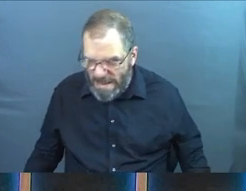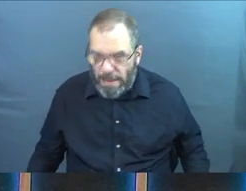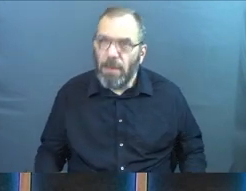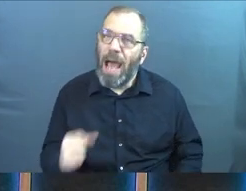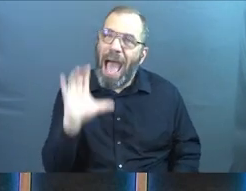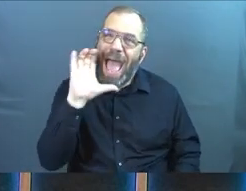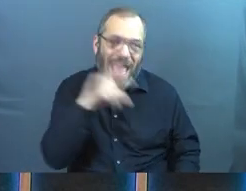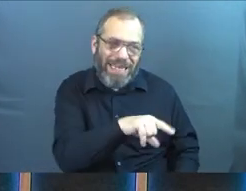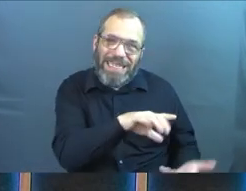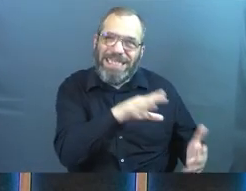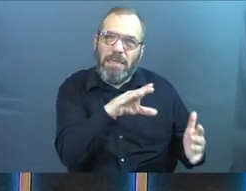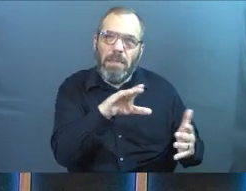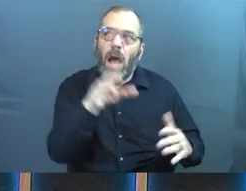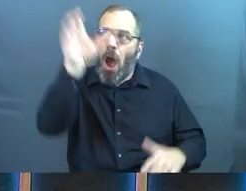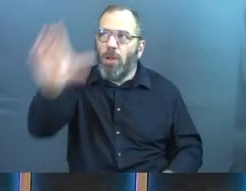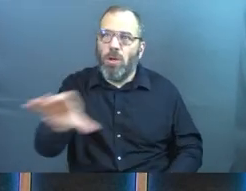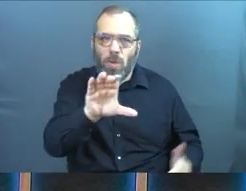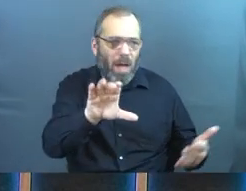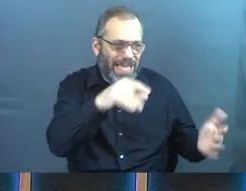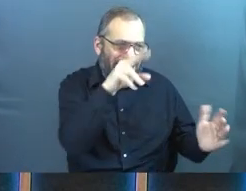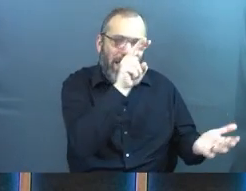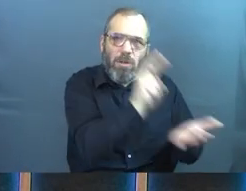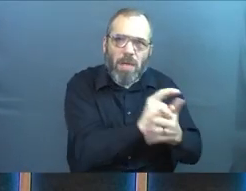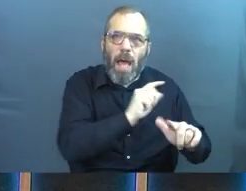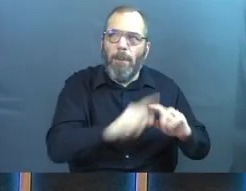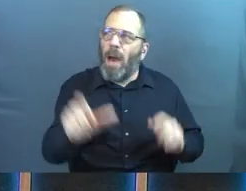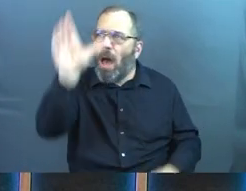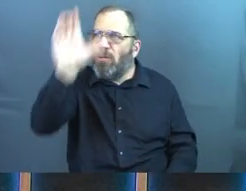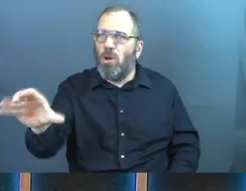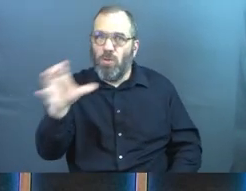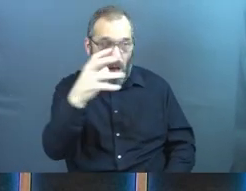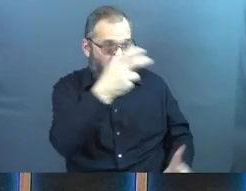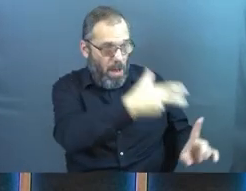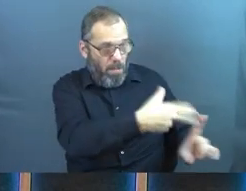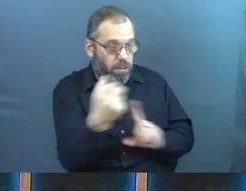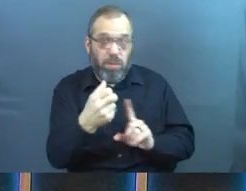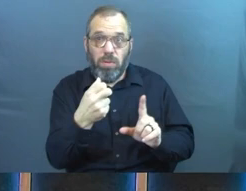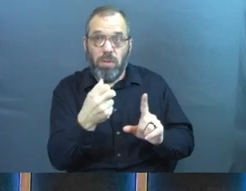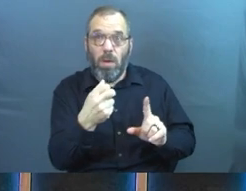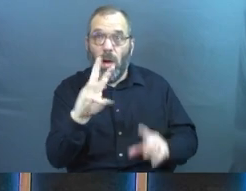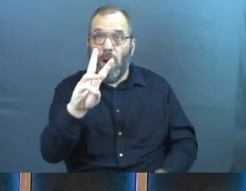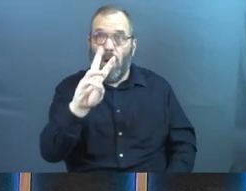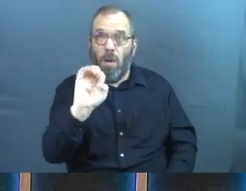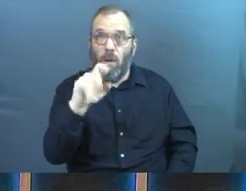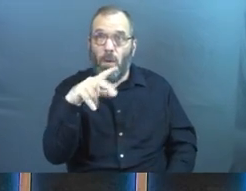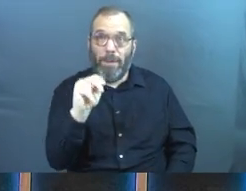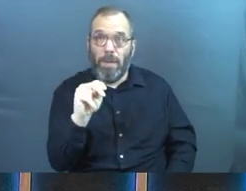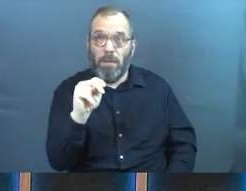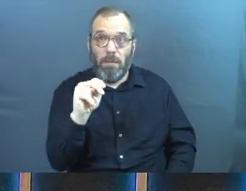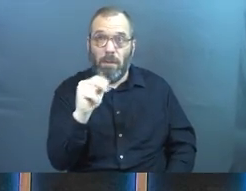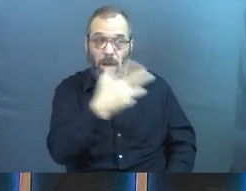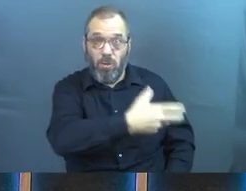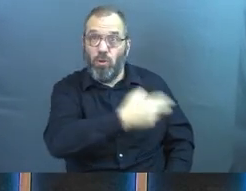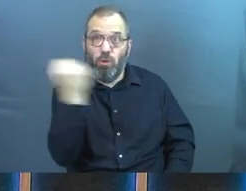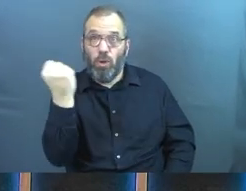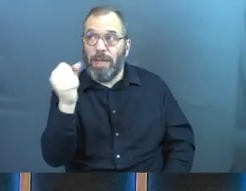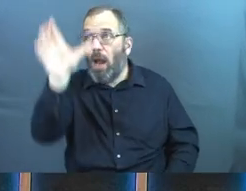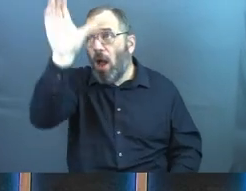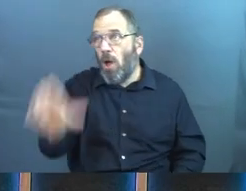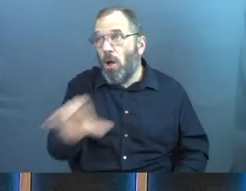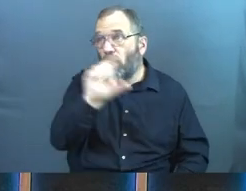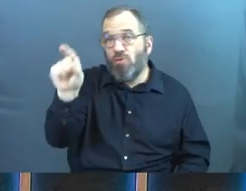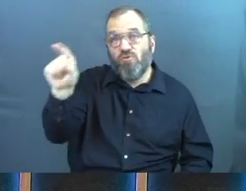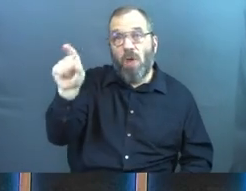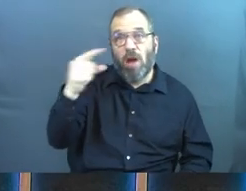not only was he defeated on the cross, but the cross didn't just take his primary weapon and power away. The cross